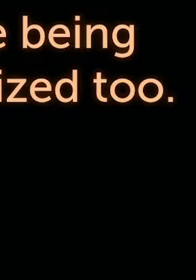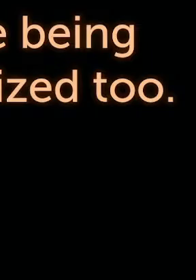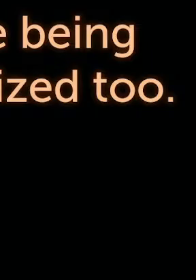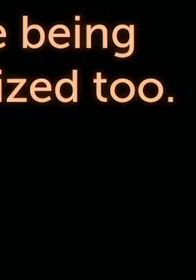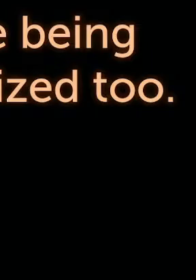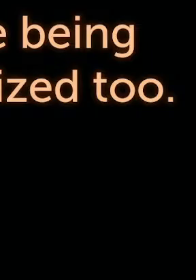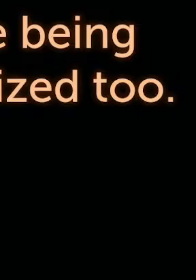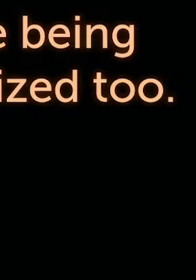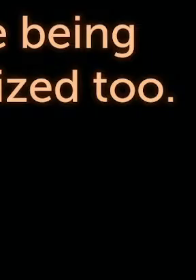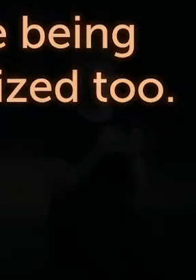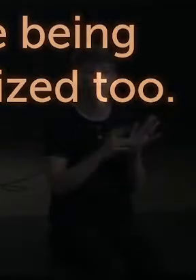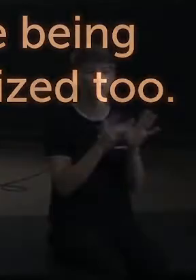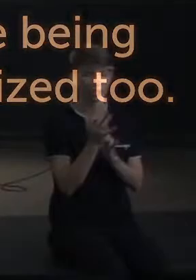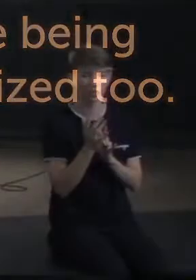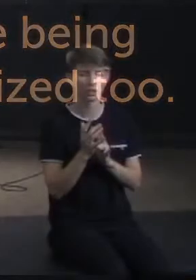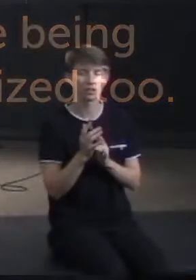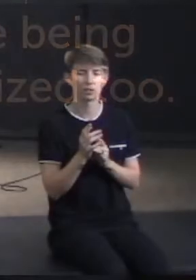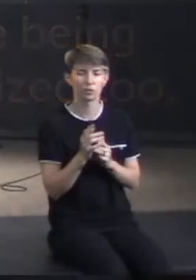too.